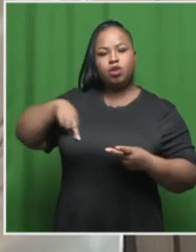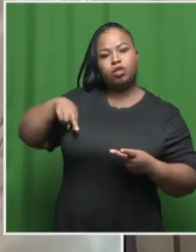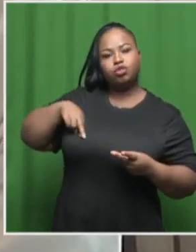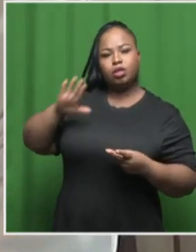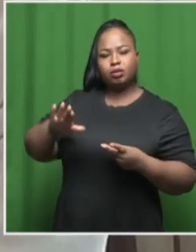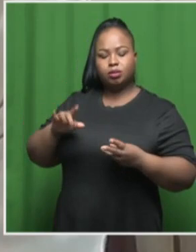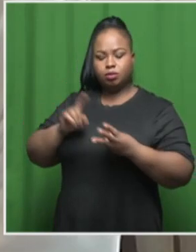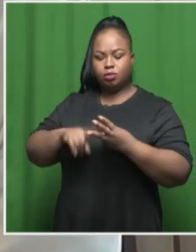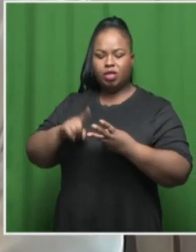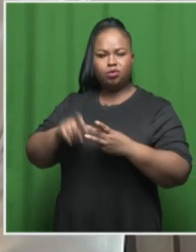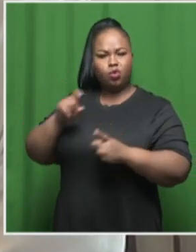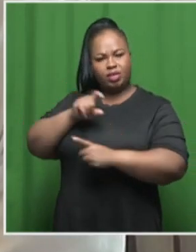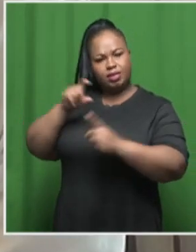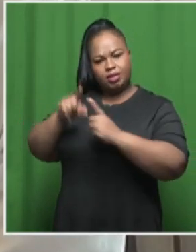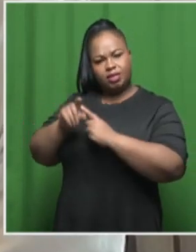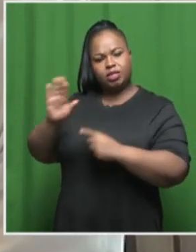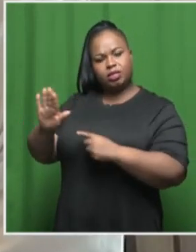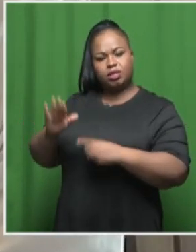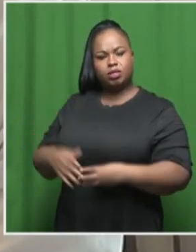cultural reasons.